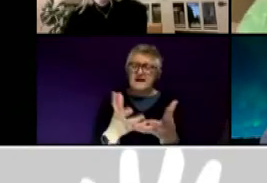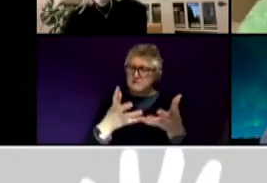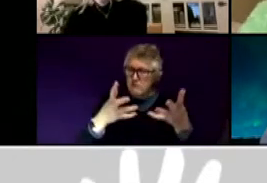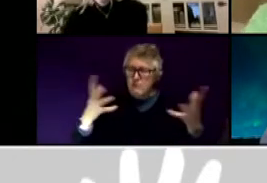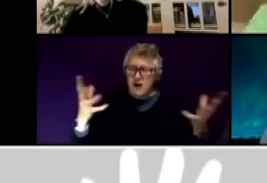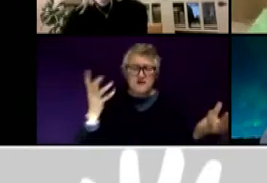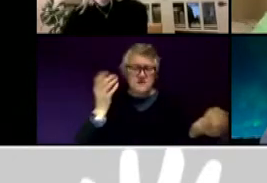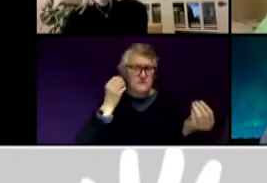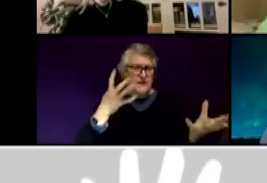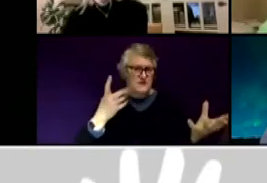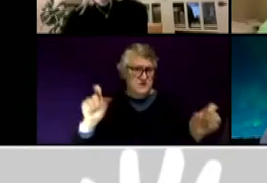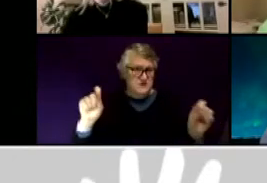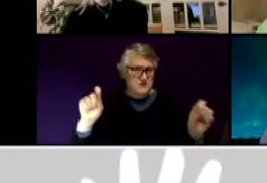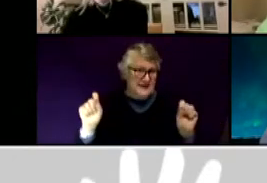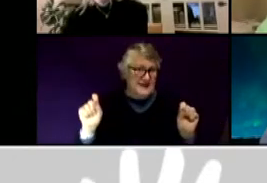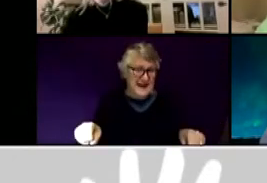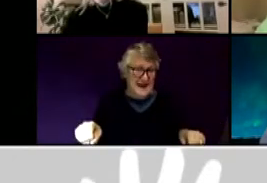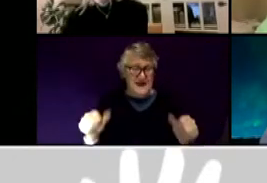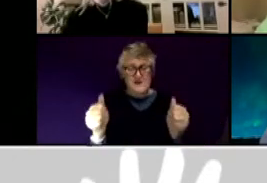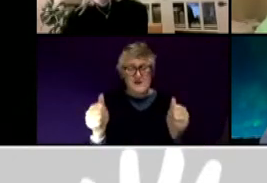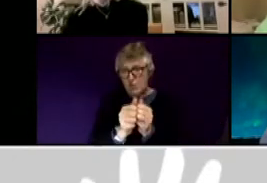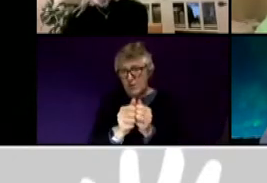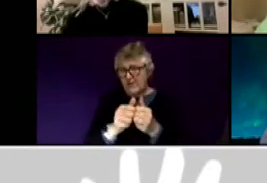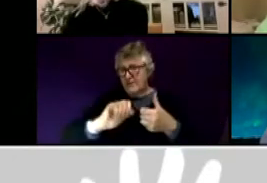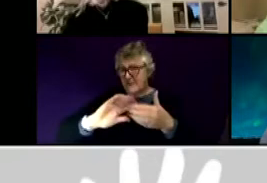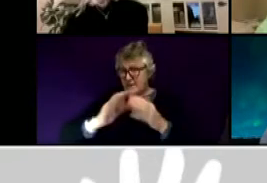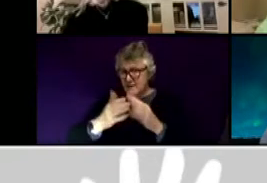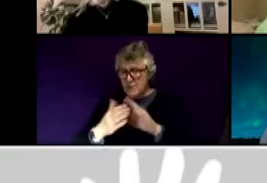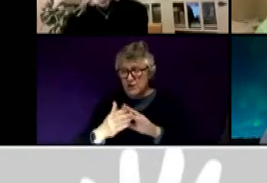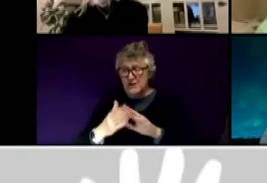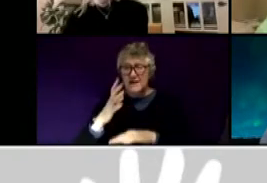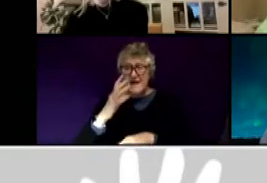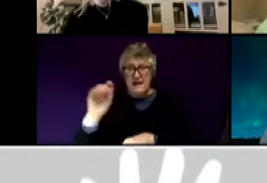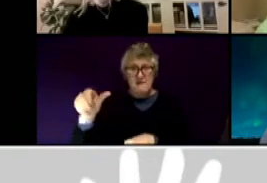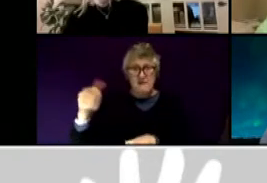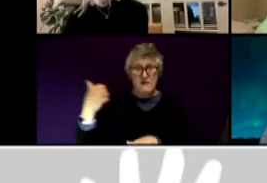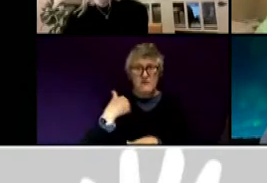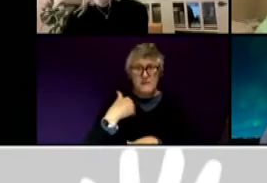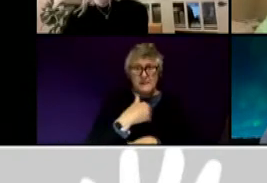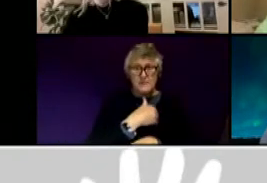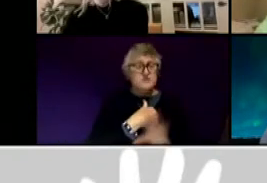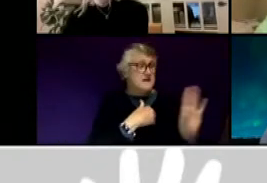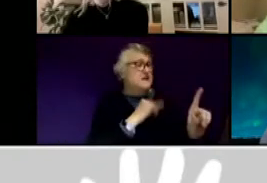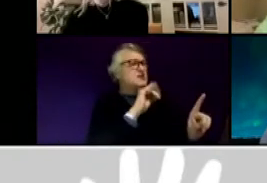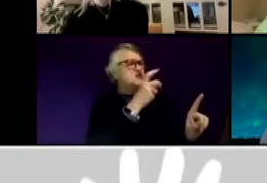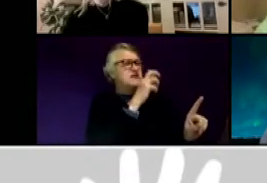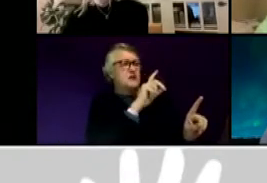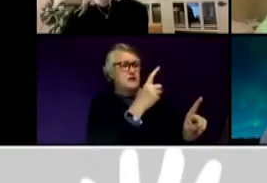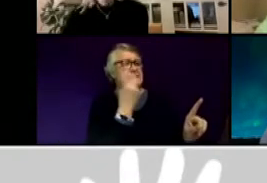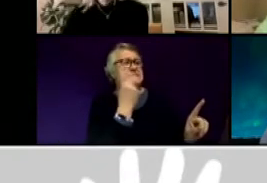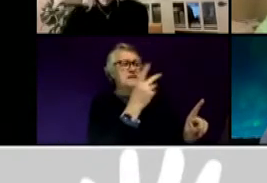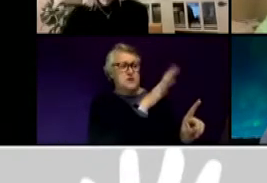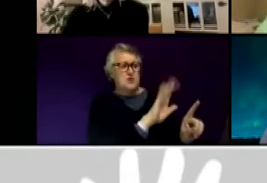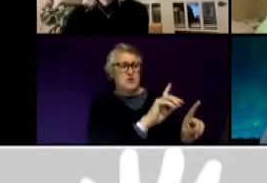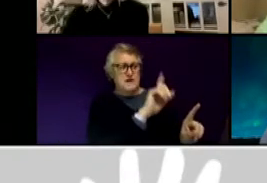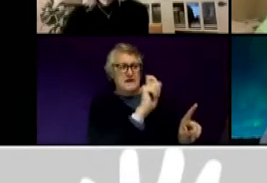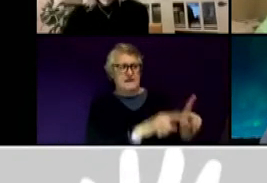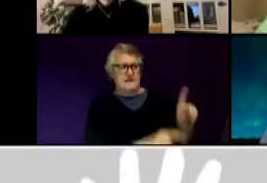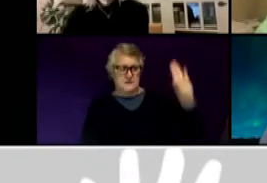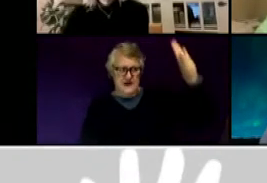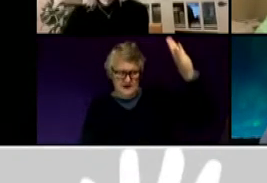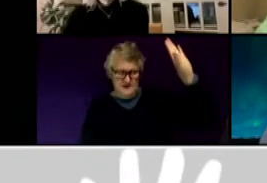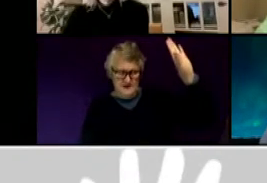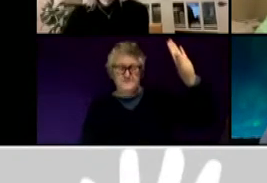other members. And Jared, I see your hands up. Byron, I know that you have your hand up. I just want to give